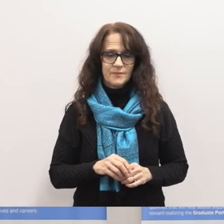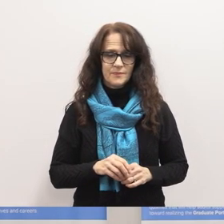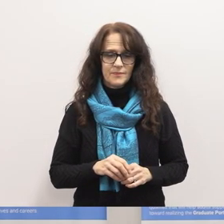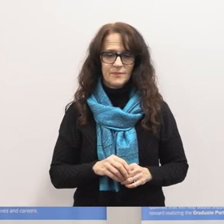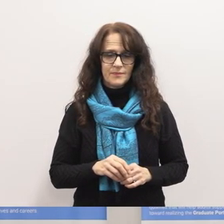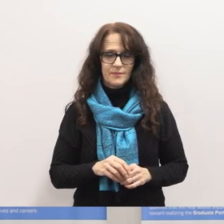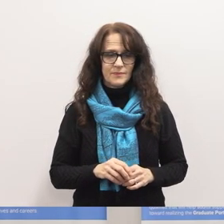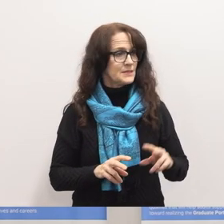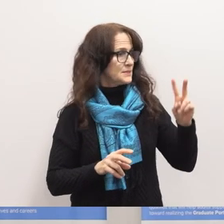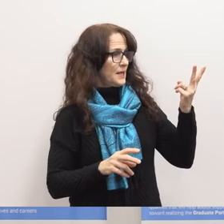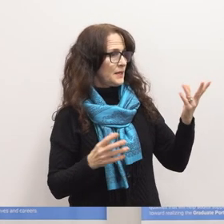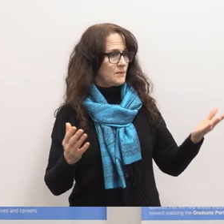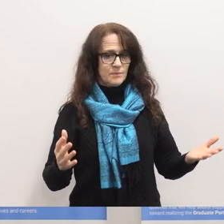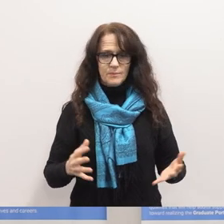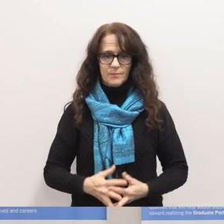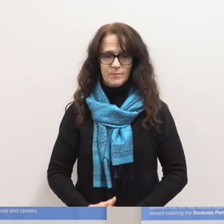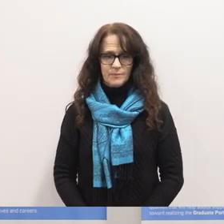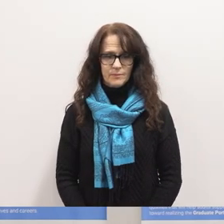I need a second.